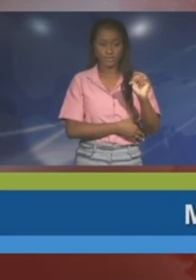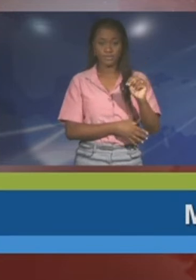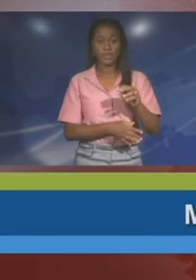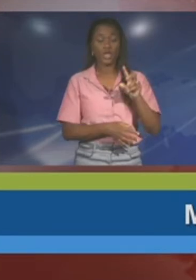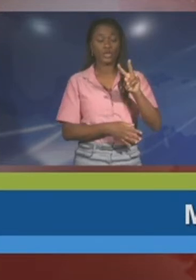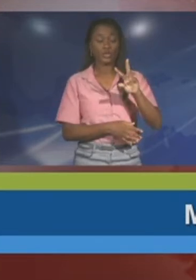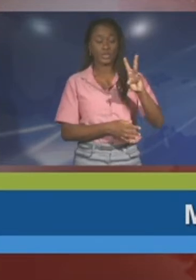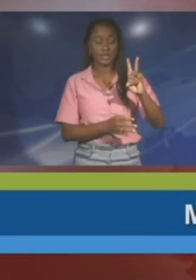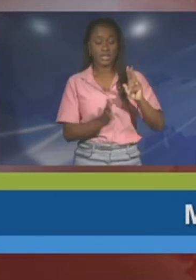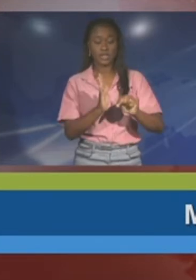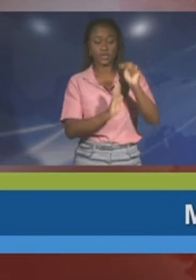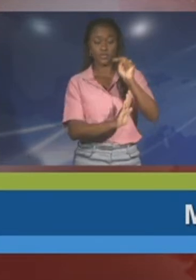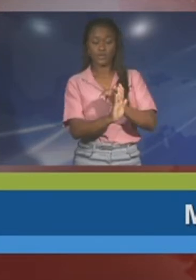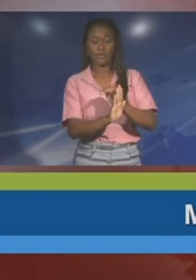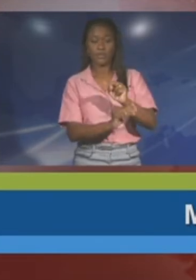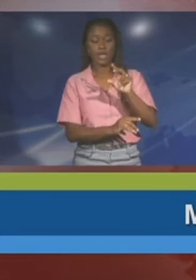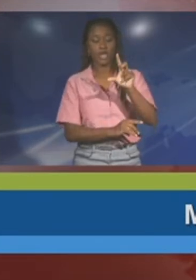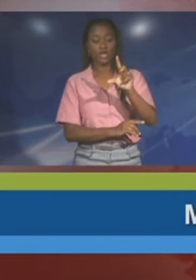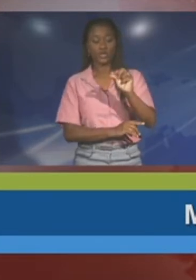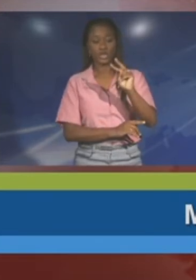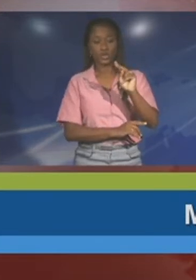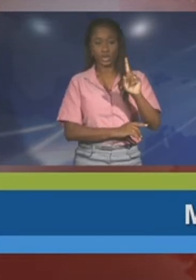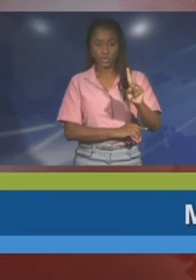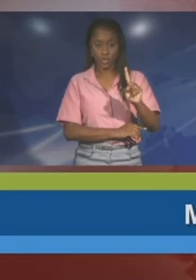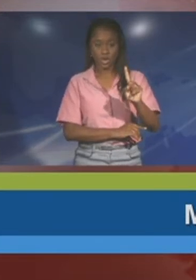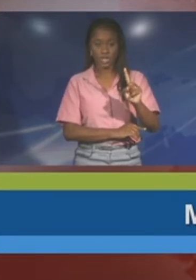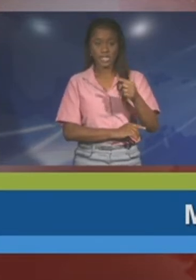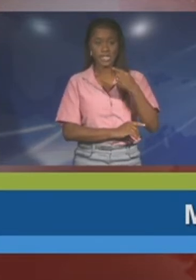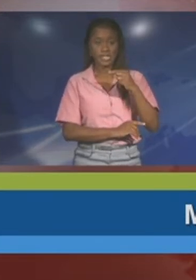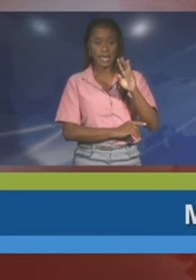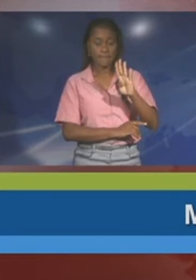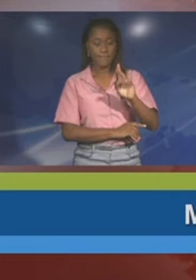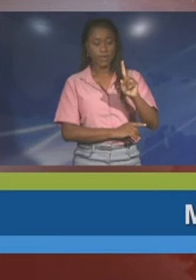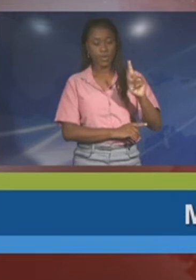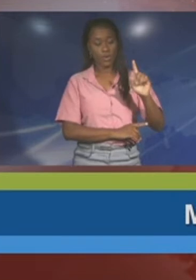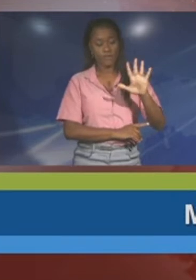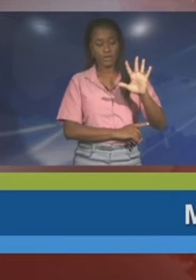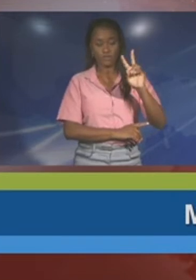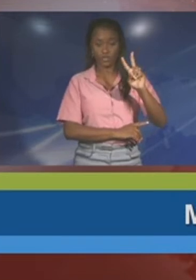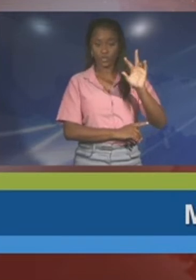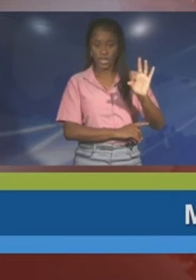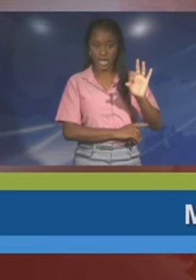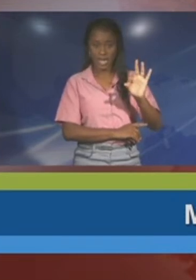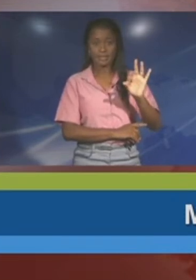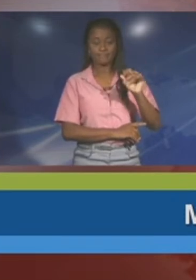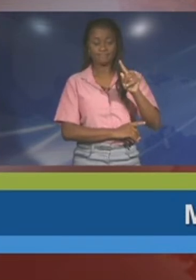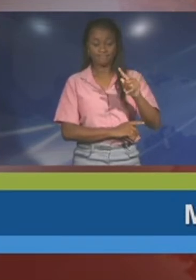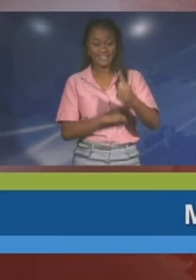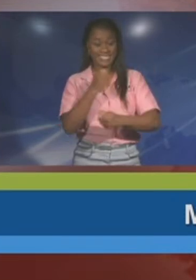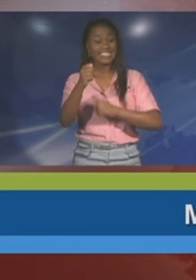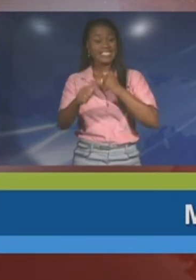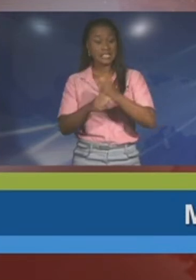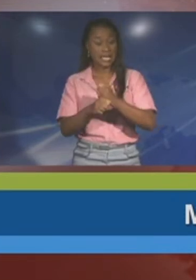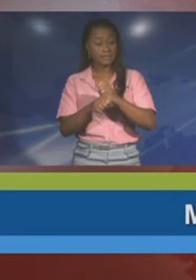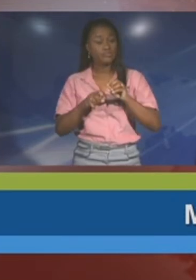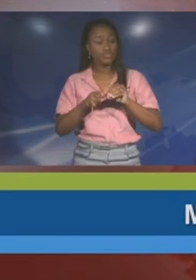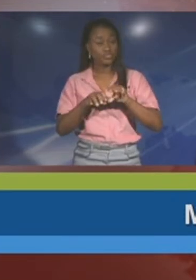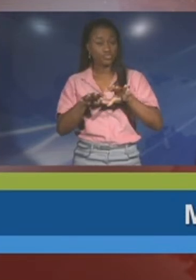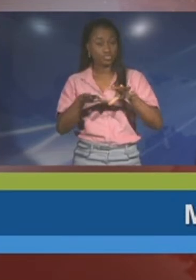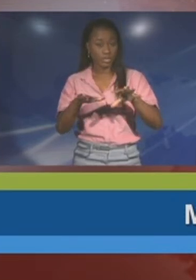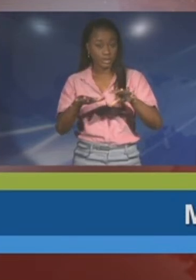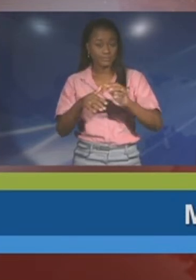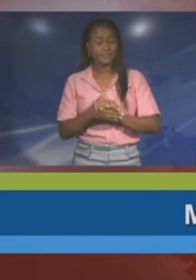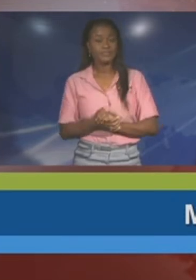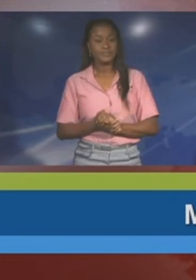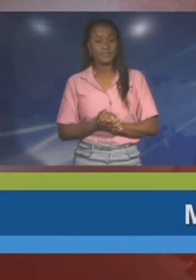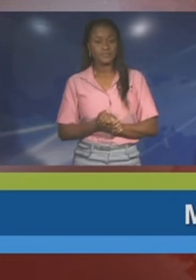2021, WHO designated Omicron B11529 a variant of concern. Since its